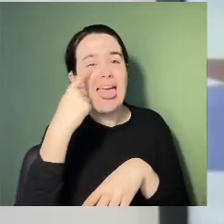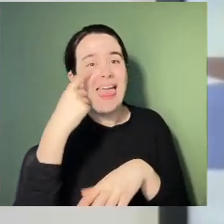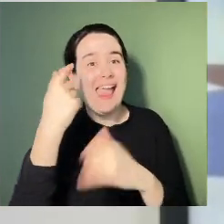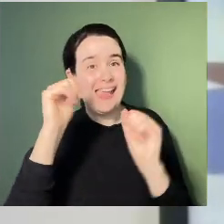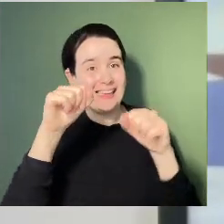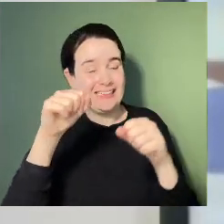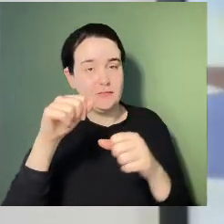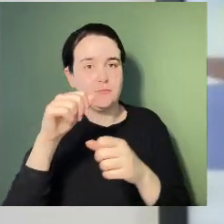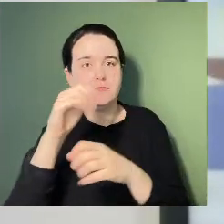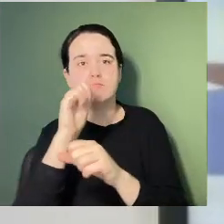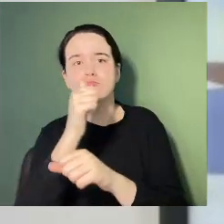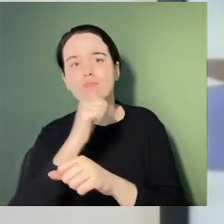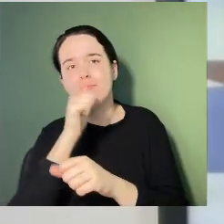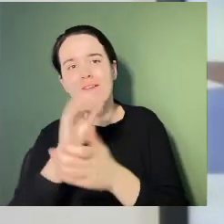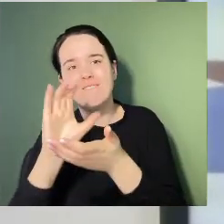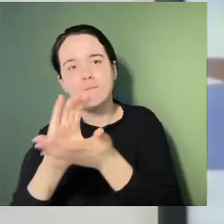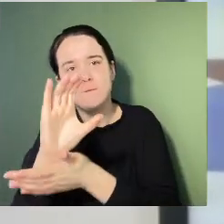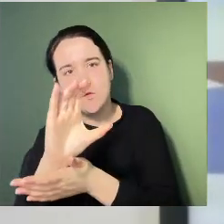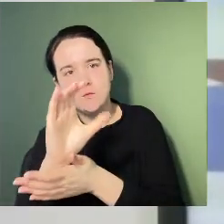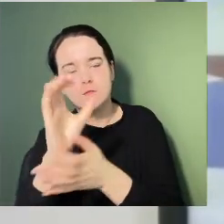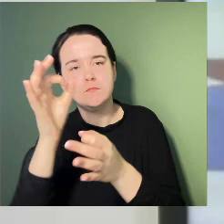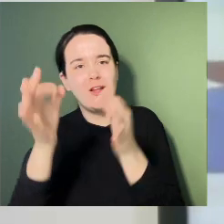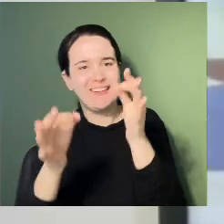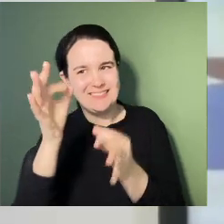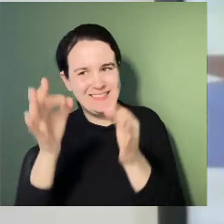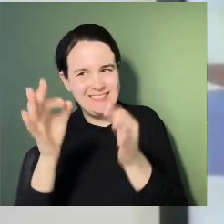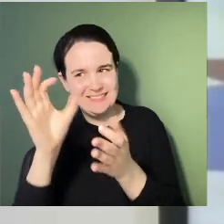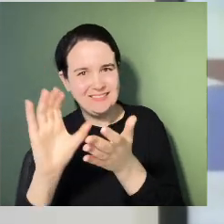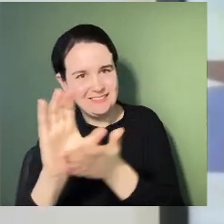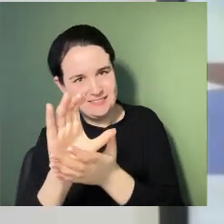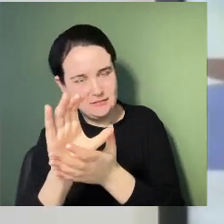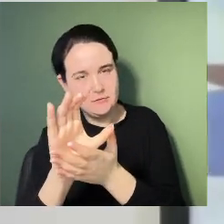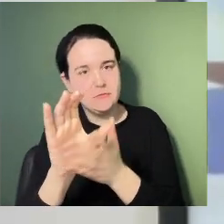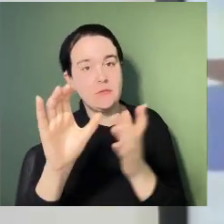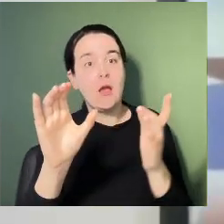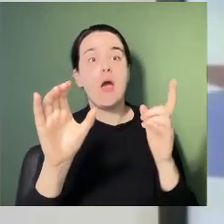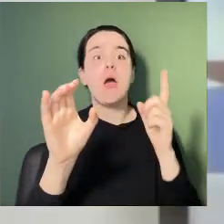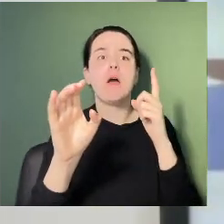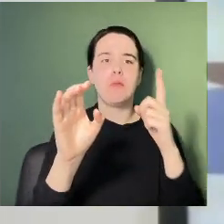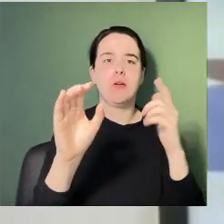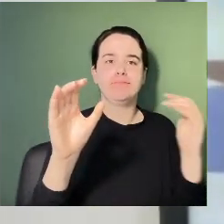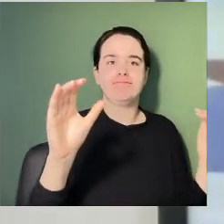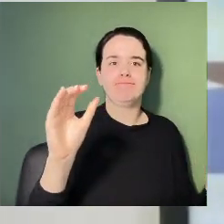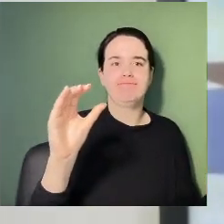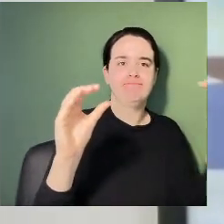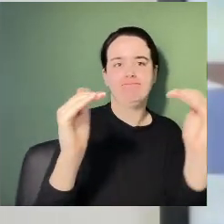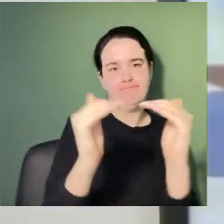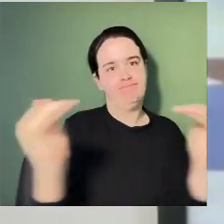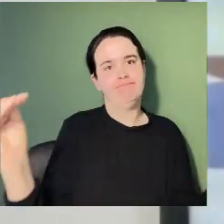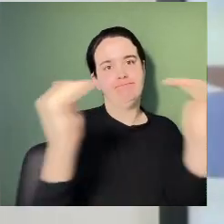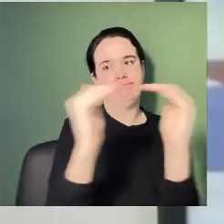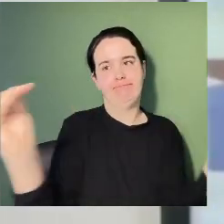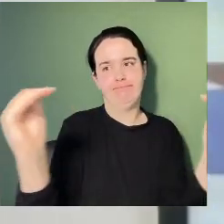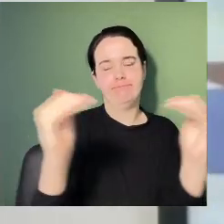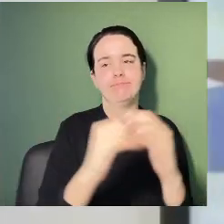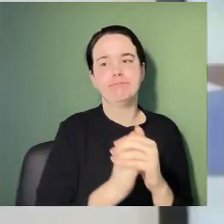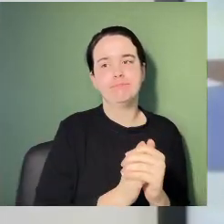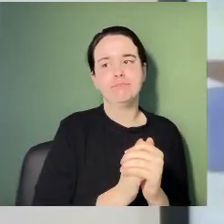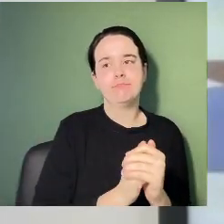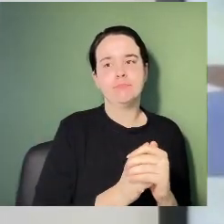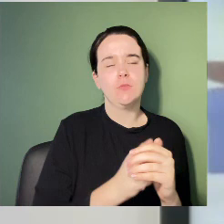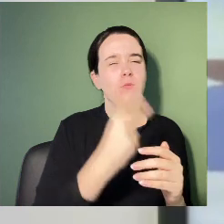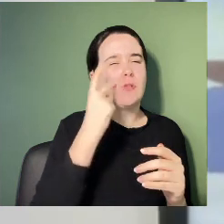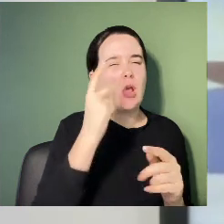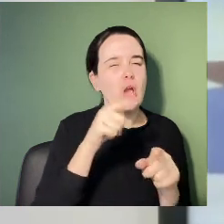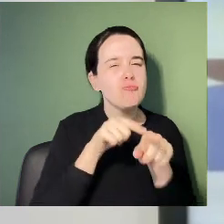if you go onto the Whose Vote Counts website, you can look at very nicely tracking